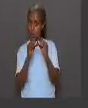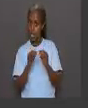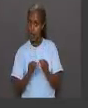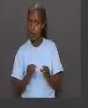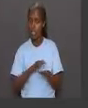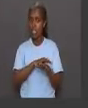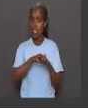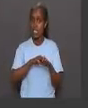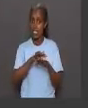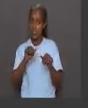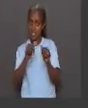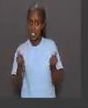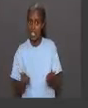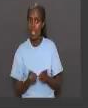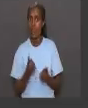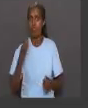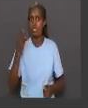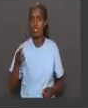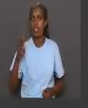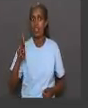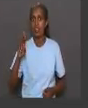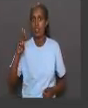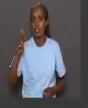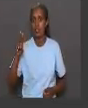the surface area of a frustum.